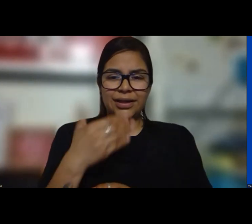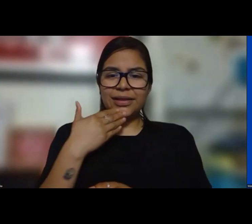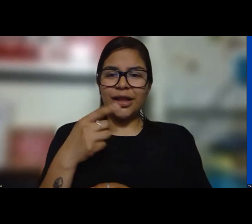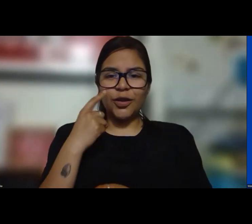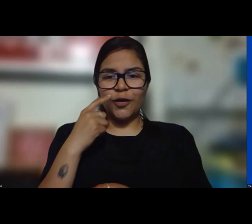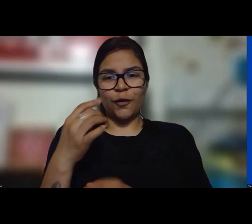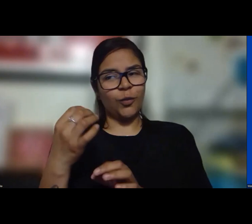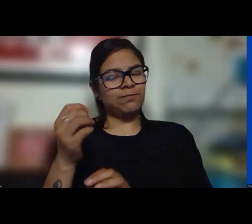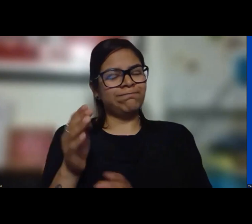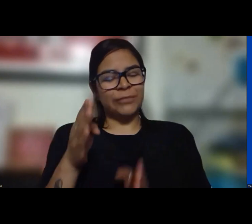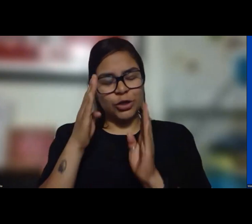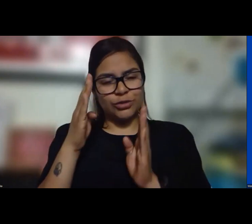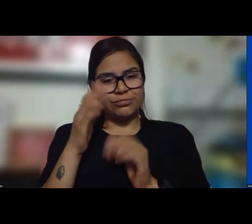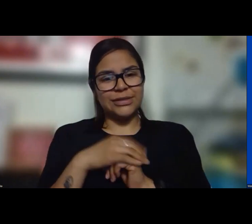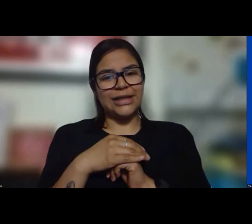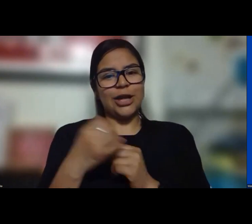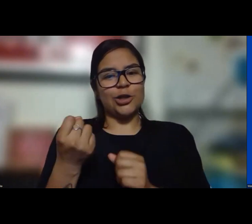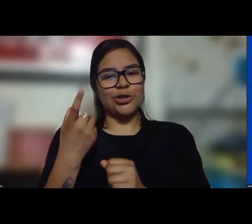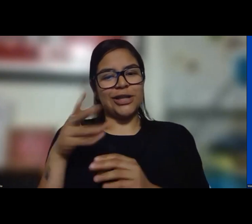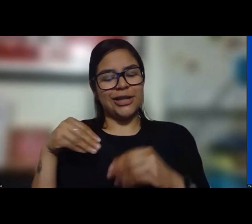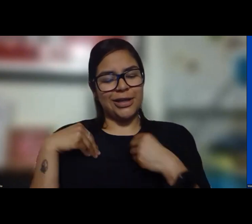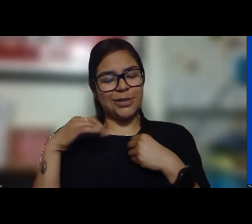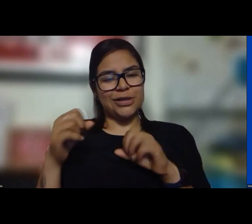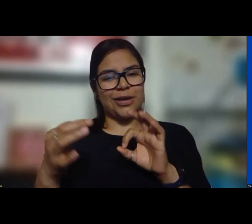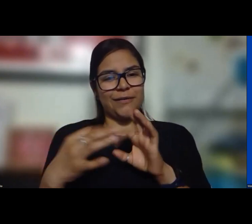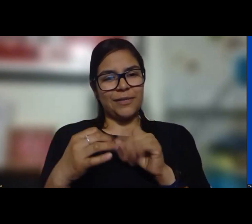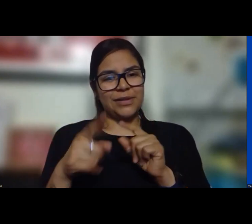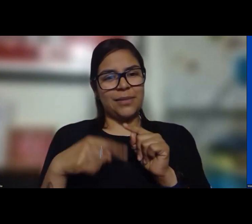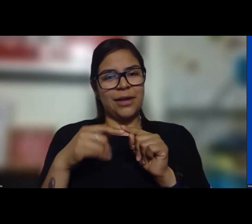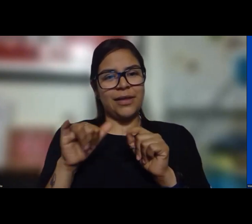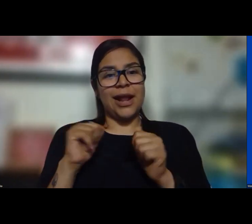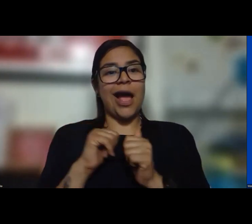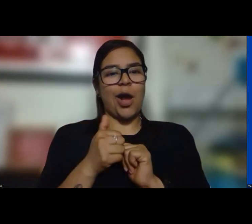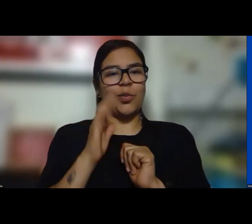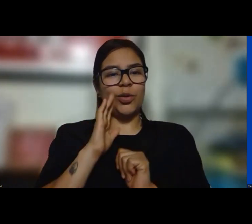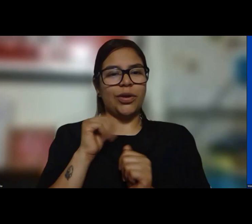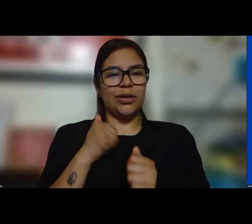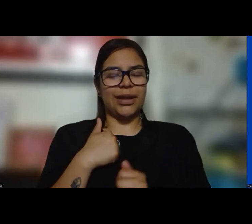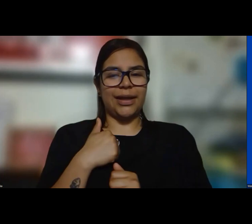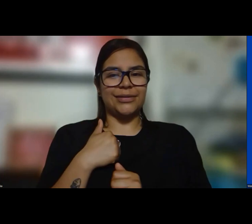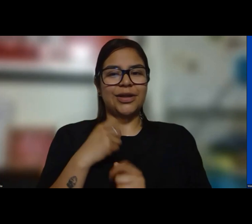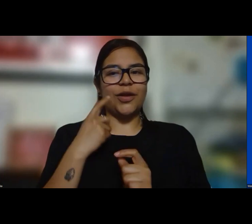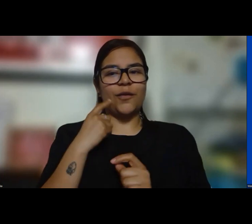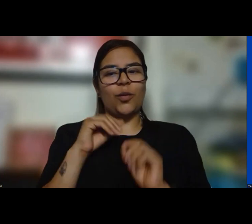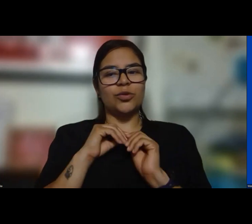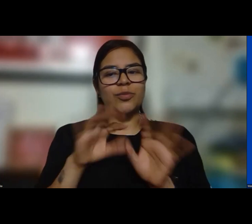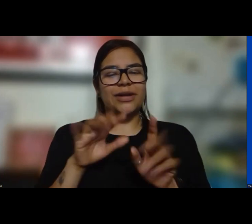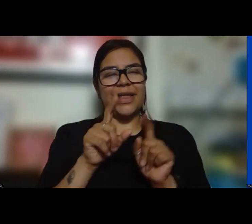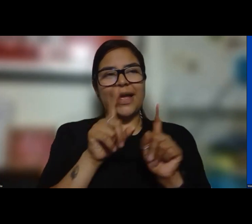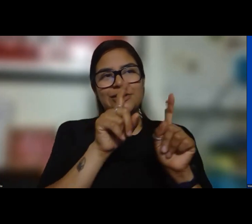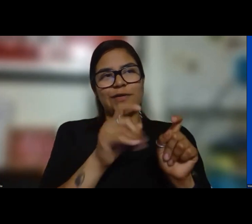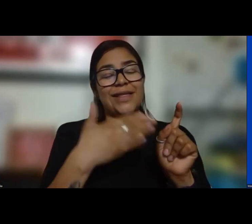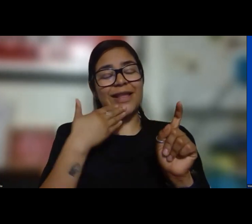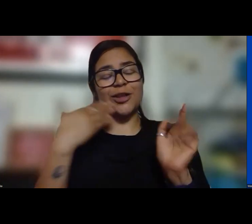the feedback, and also taking the recommendations about further engagement on that survey. So thank you all. Have a wonderful